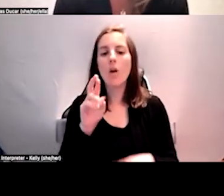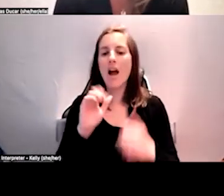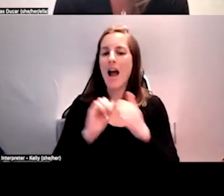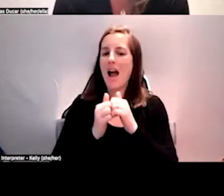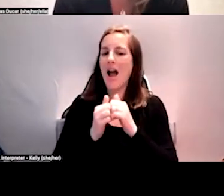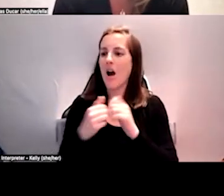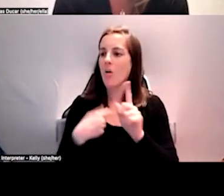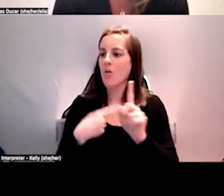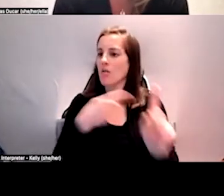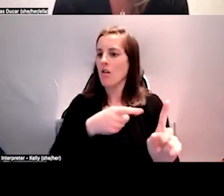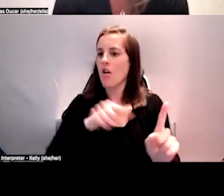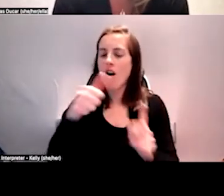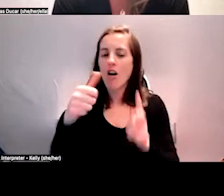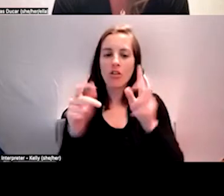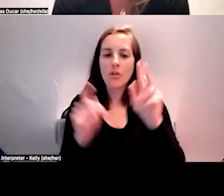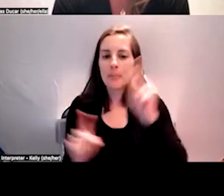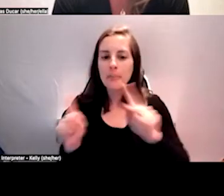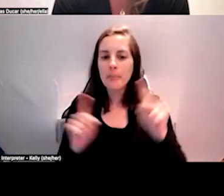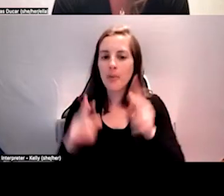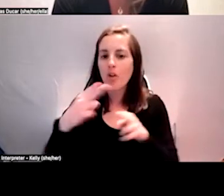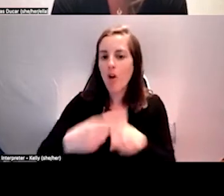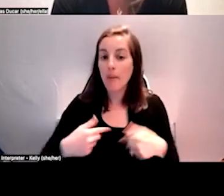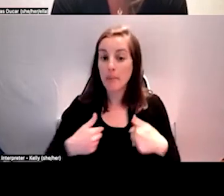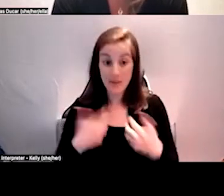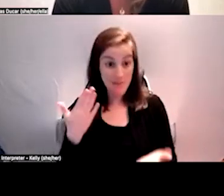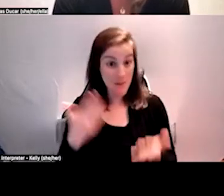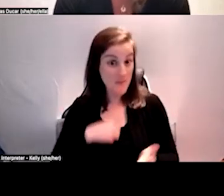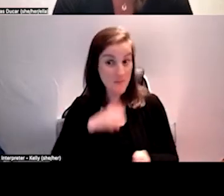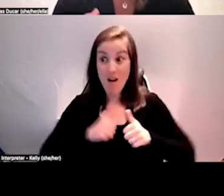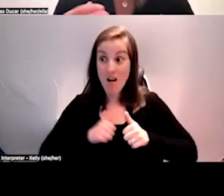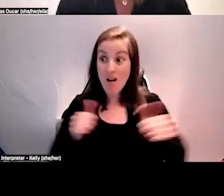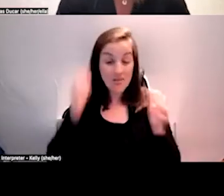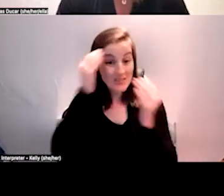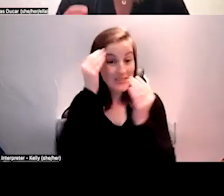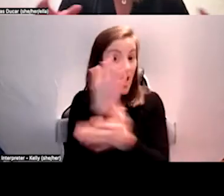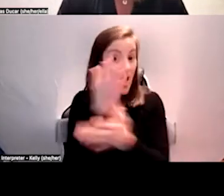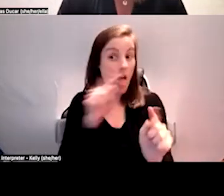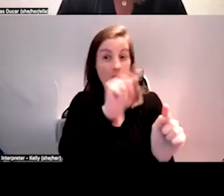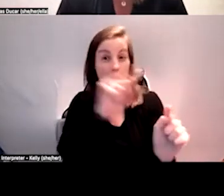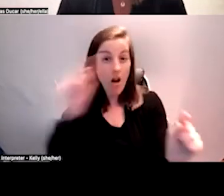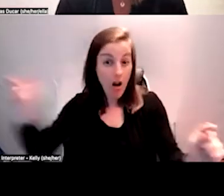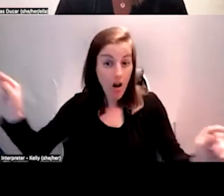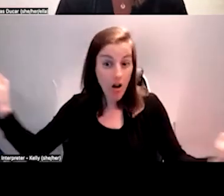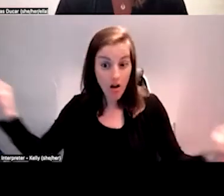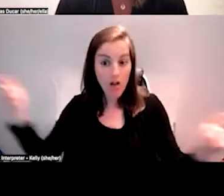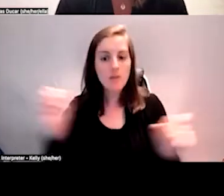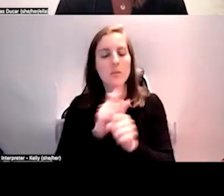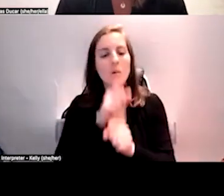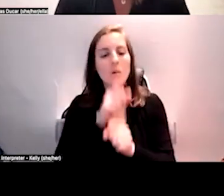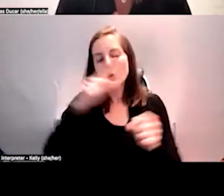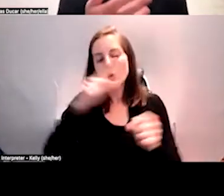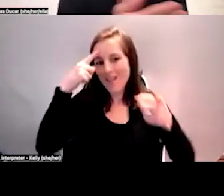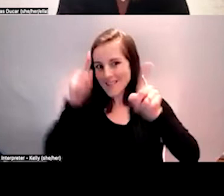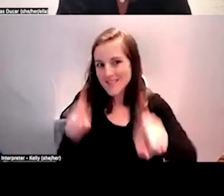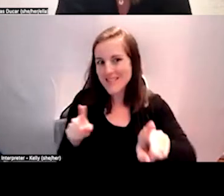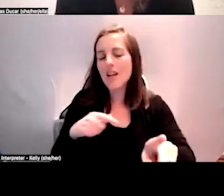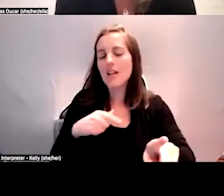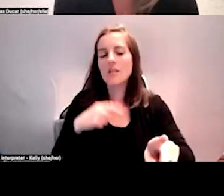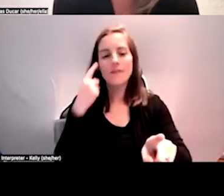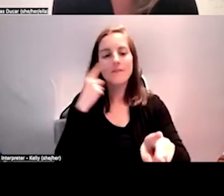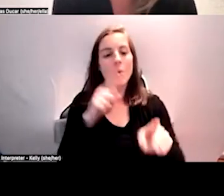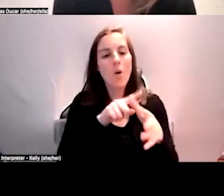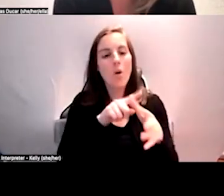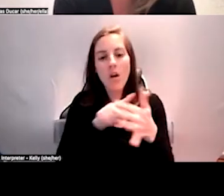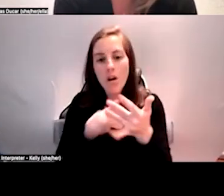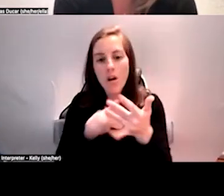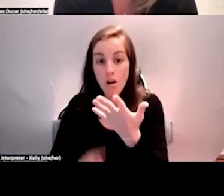out in all spaces. And so it's really important that there's consent in all of those spaces, and also when you're referred to